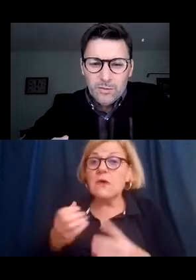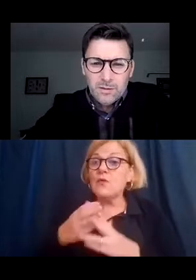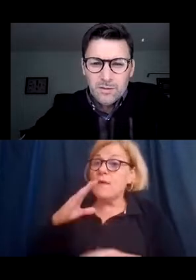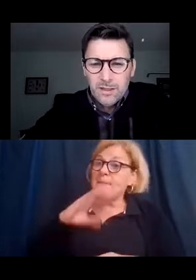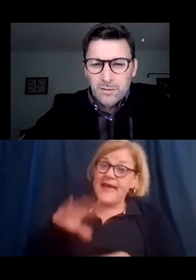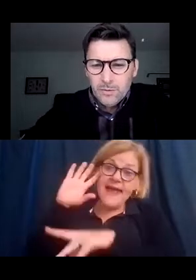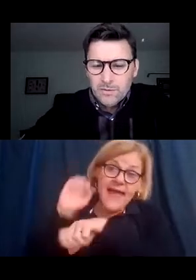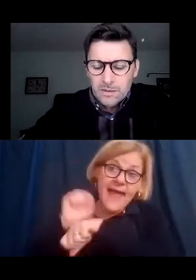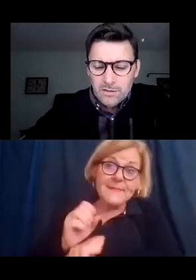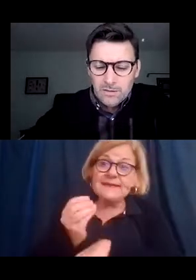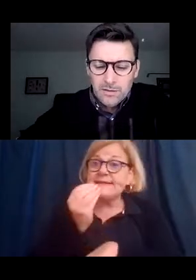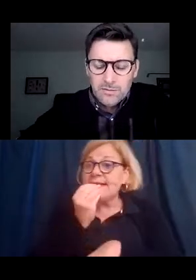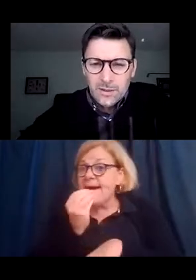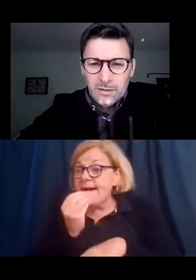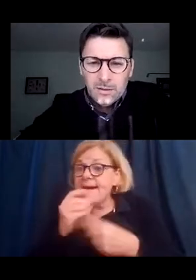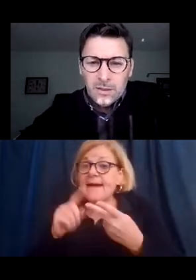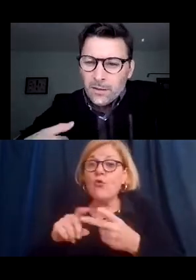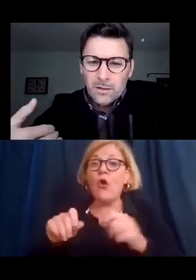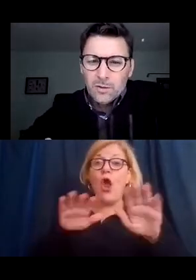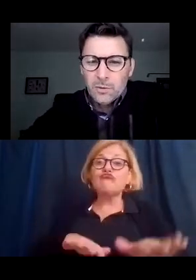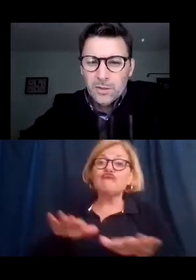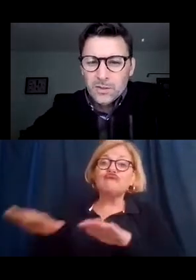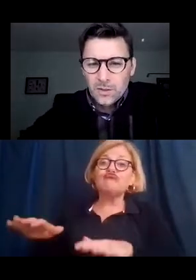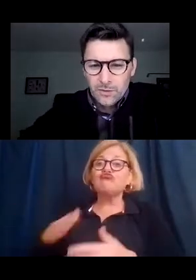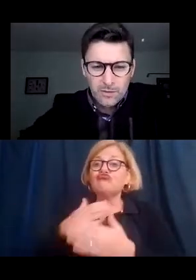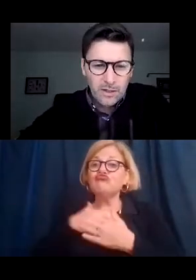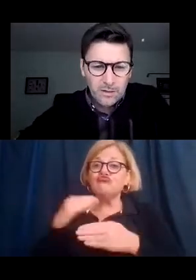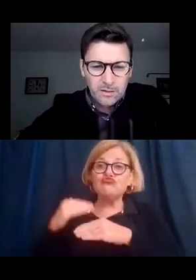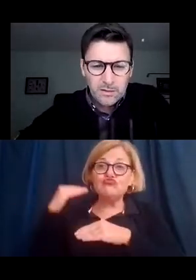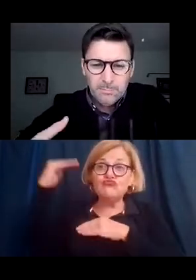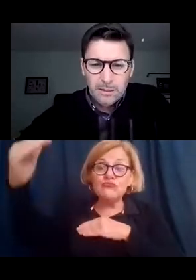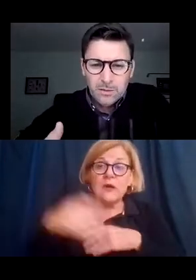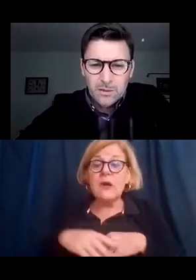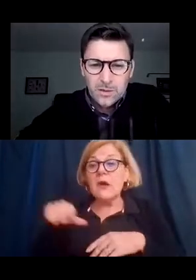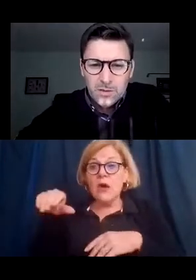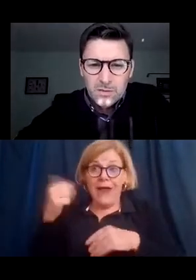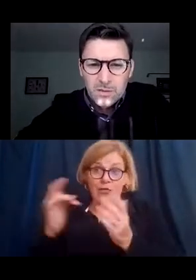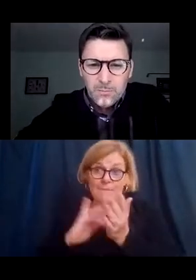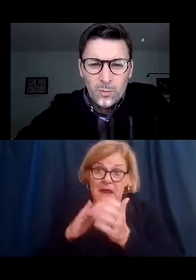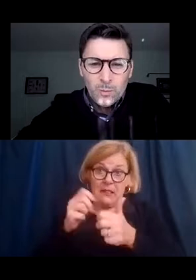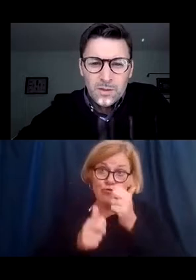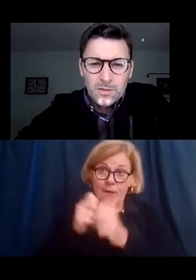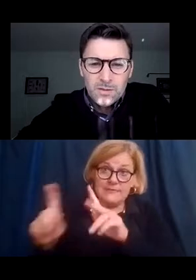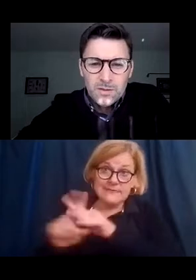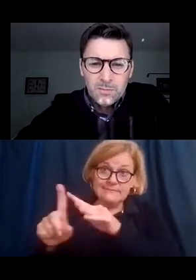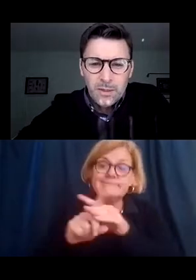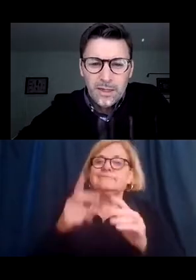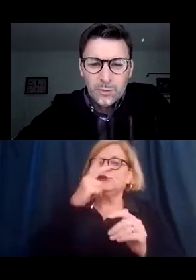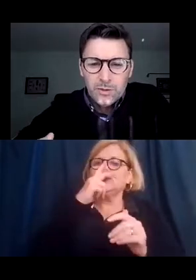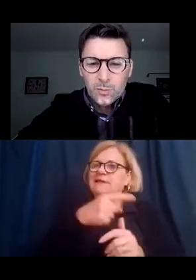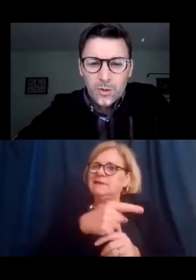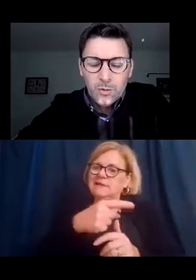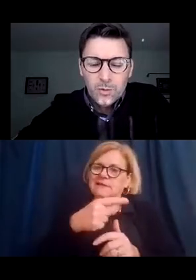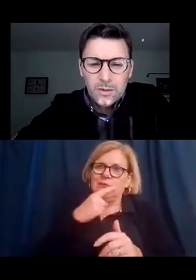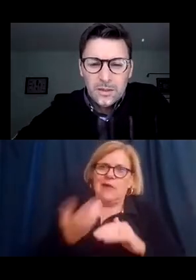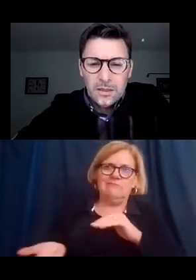habits, whether it's our diet, whether it's sedentary lifestyle, accumulation of other chronic medical conditions, we start to see this plaque